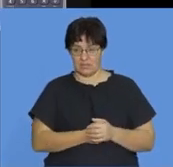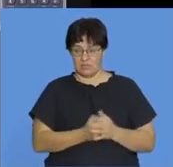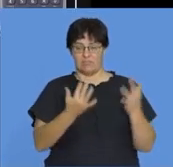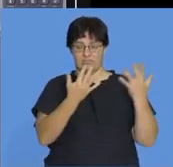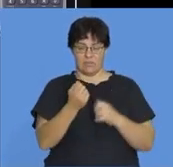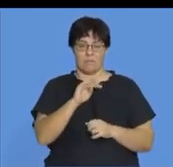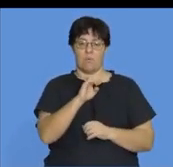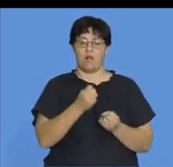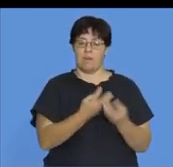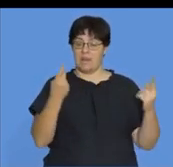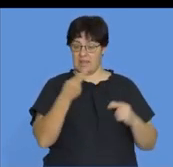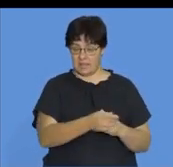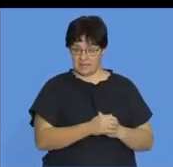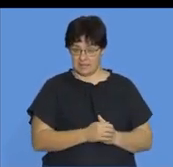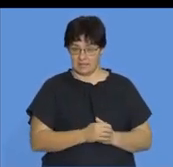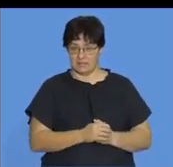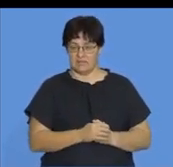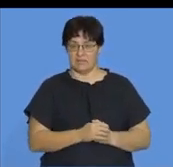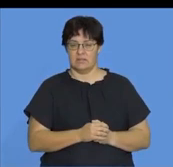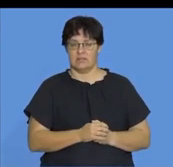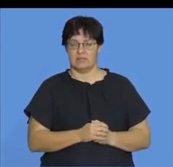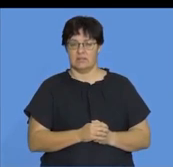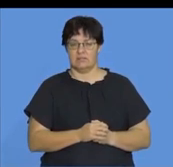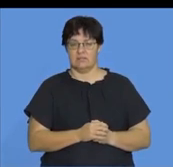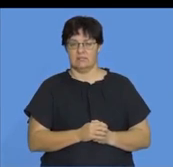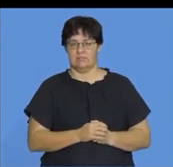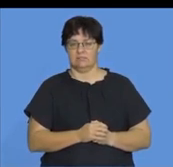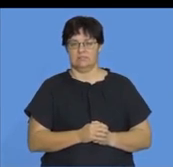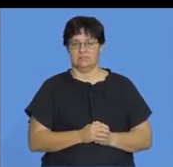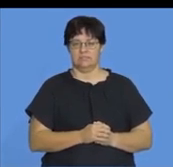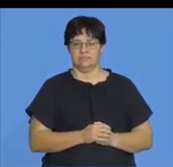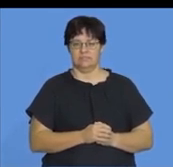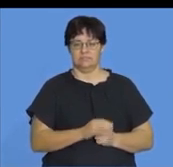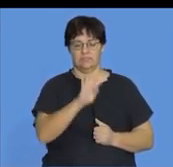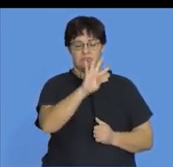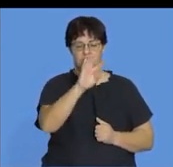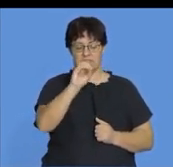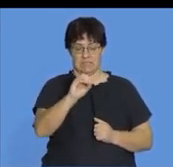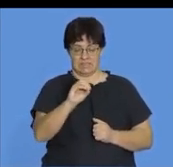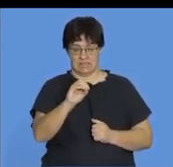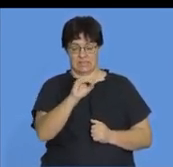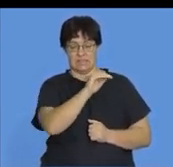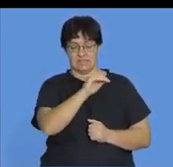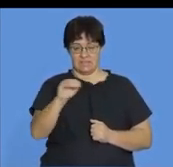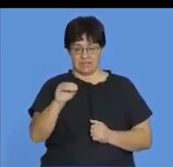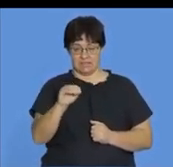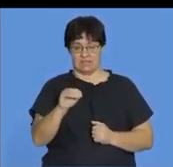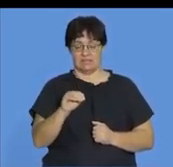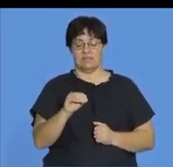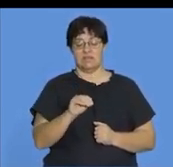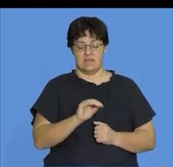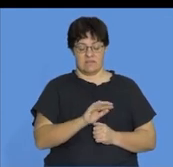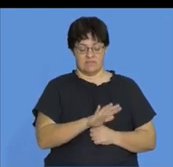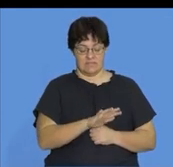of iron in this case. So the moles is going to be 40 grams divided by